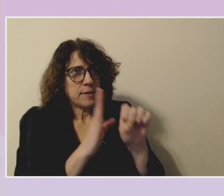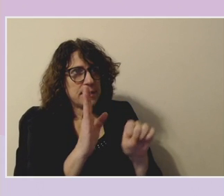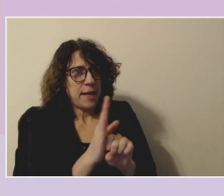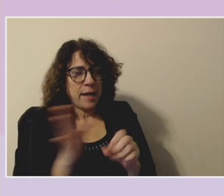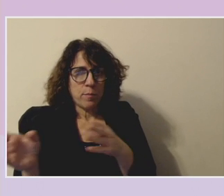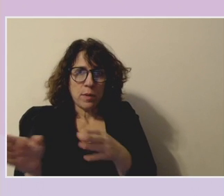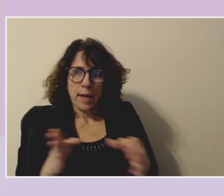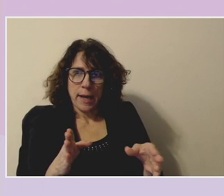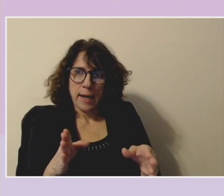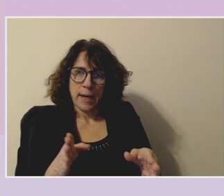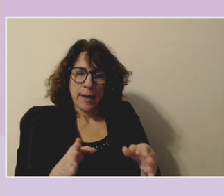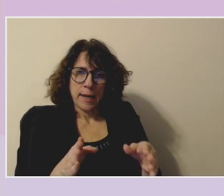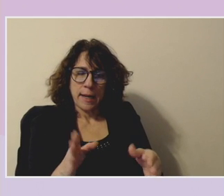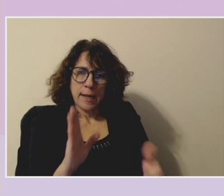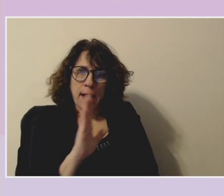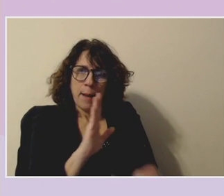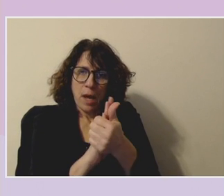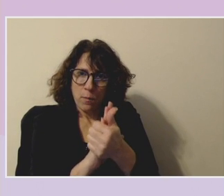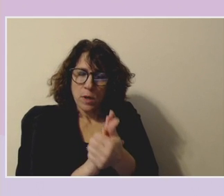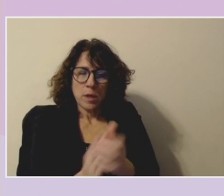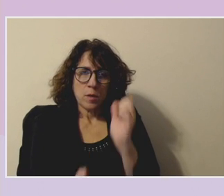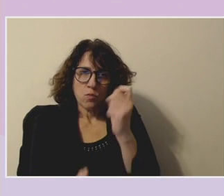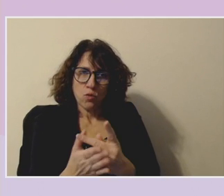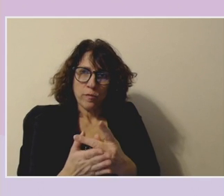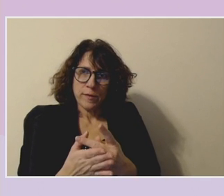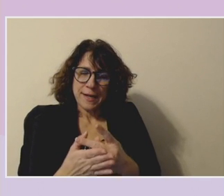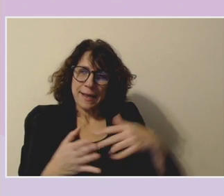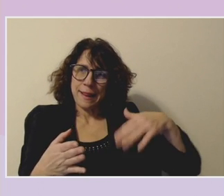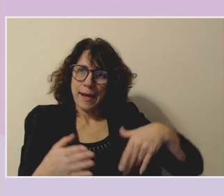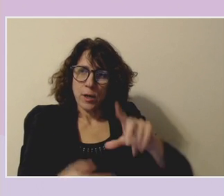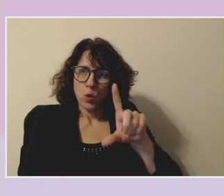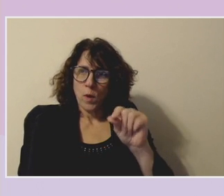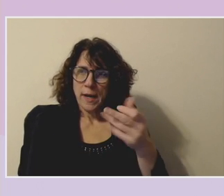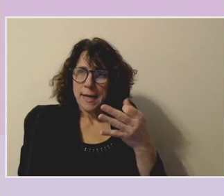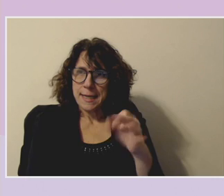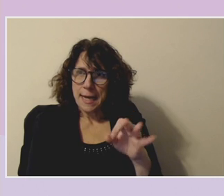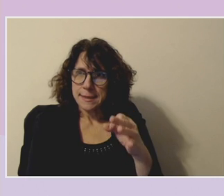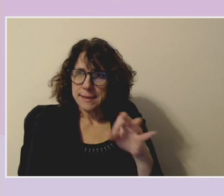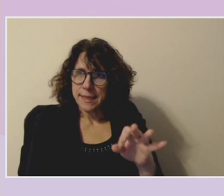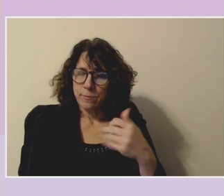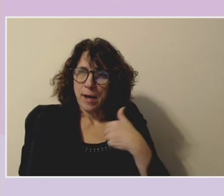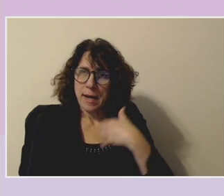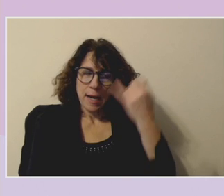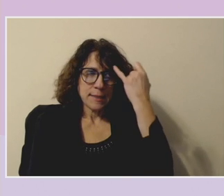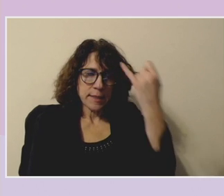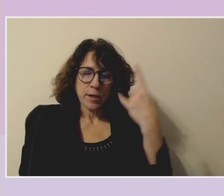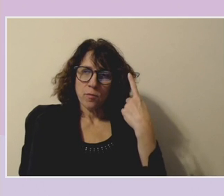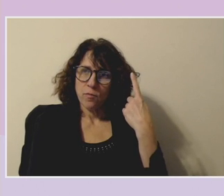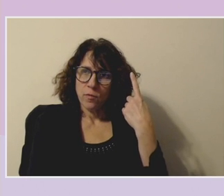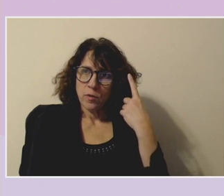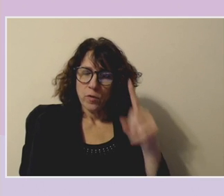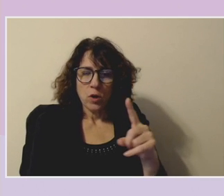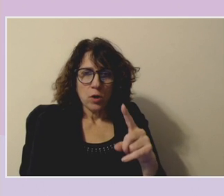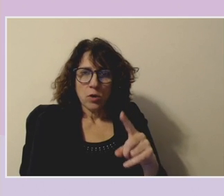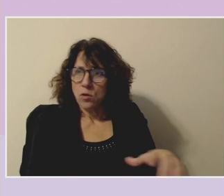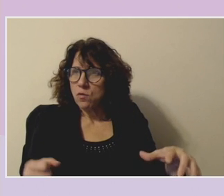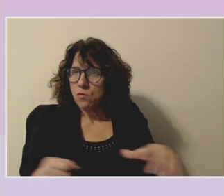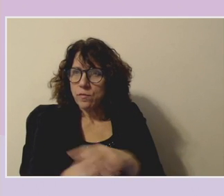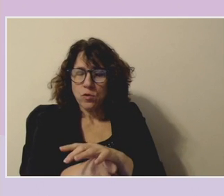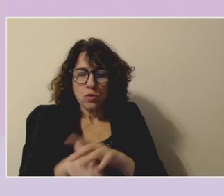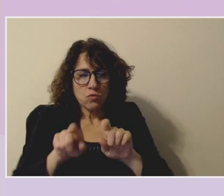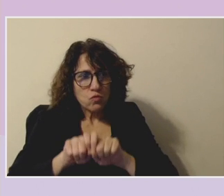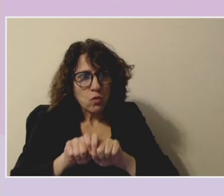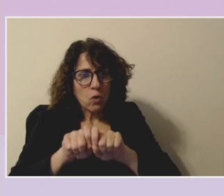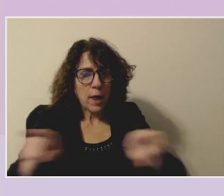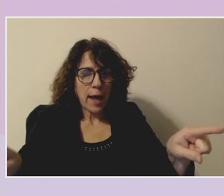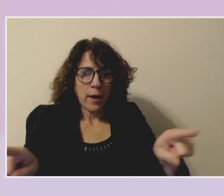it was approved in late 2019. We had an idea for a robust rollout of expanded access,